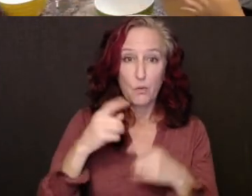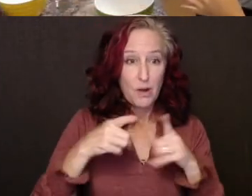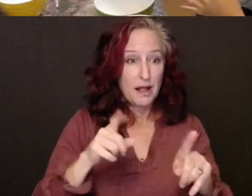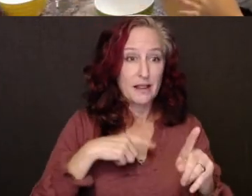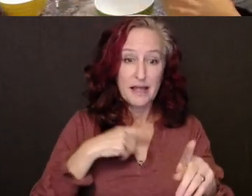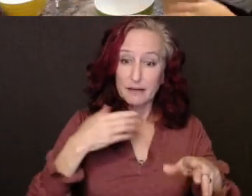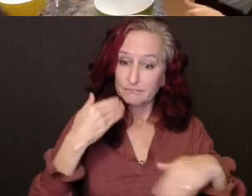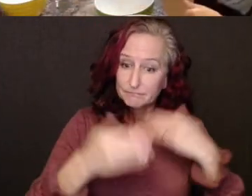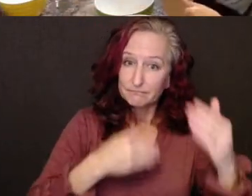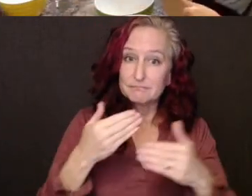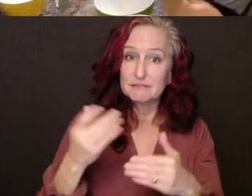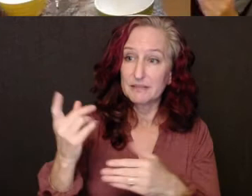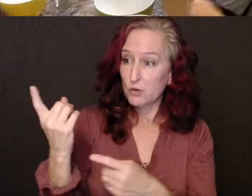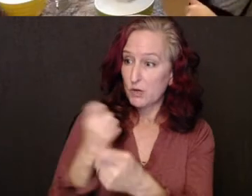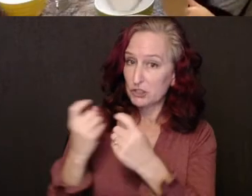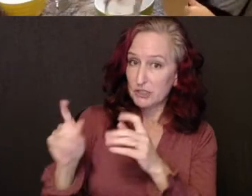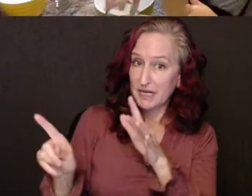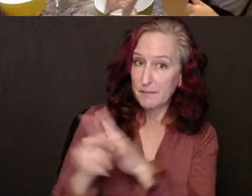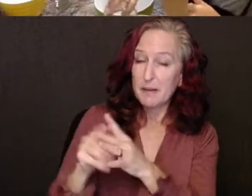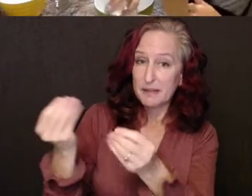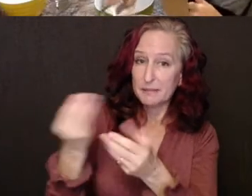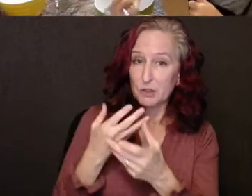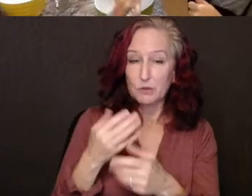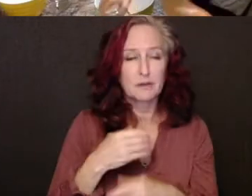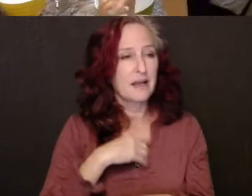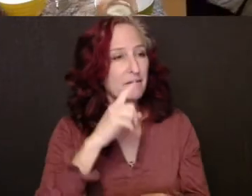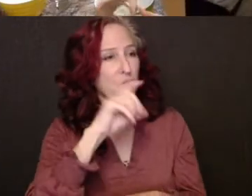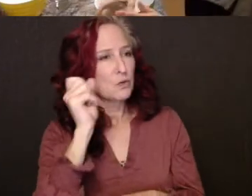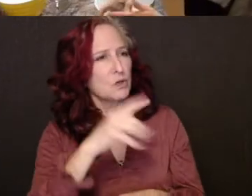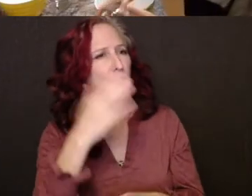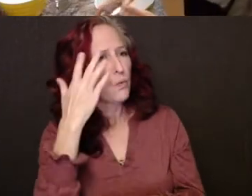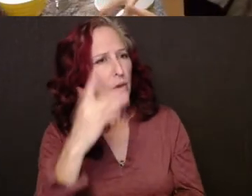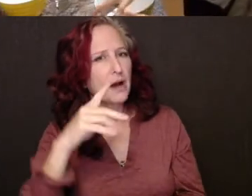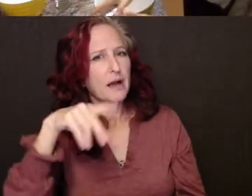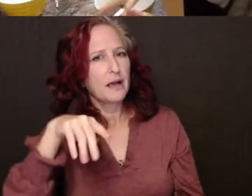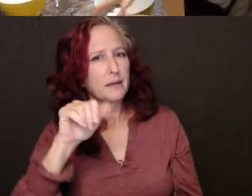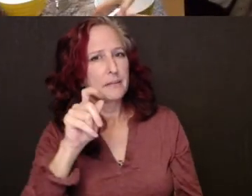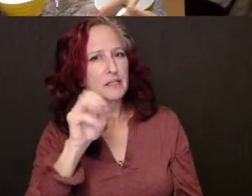salt also going through the sifter. And that might not sift